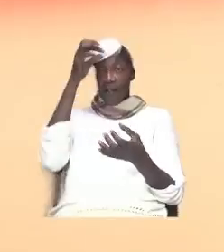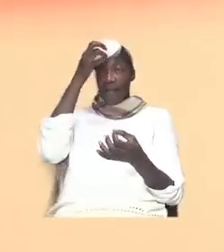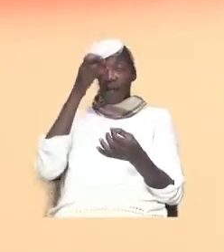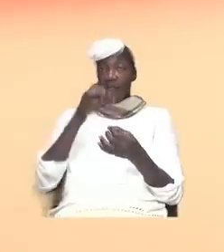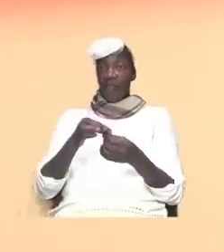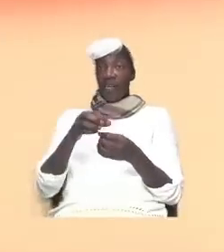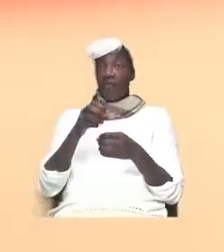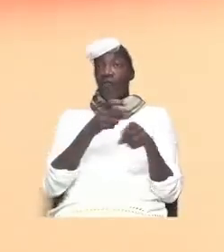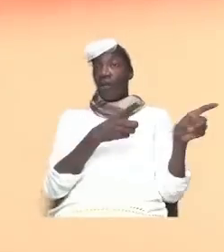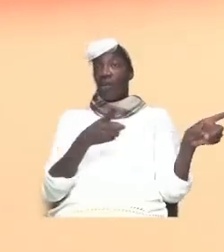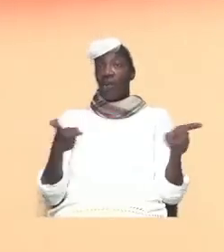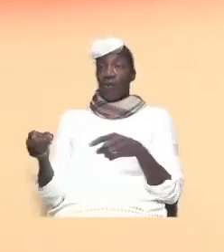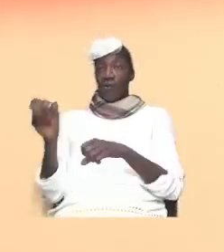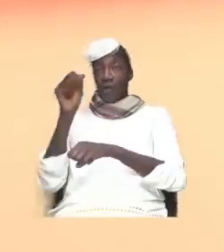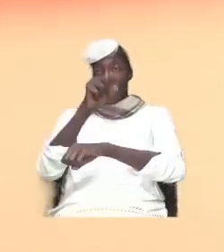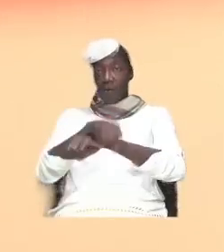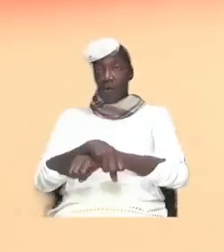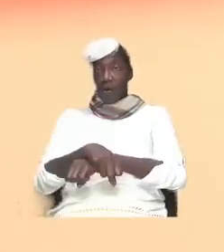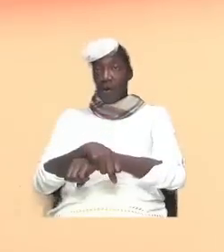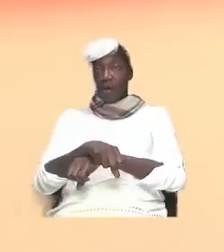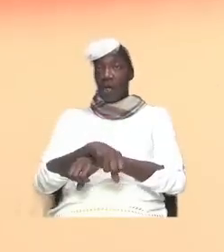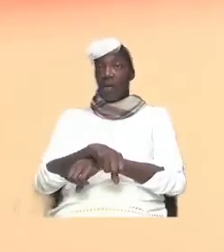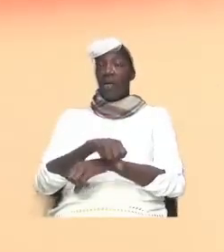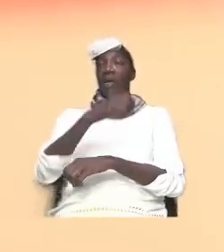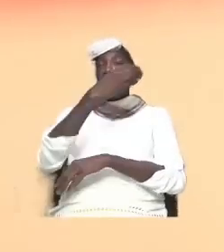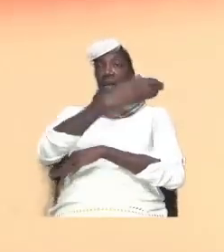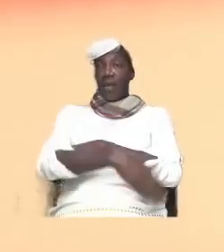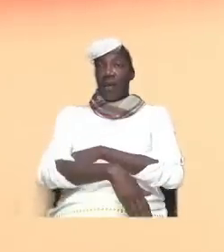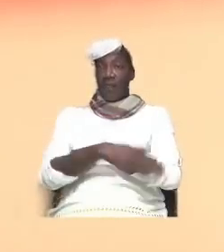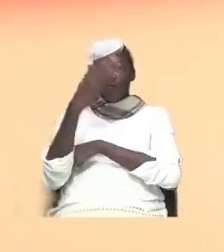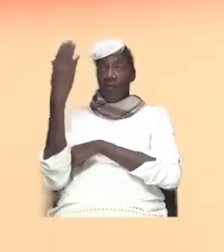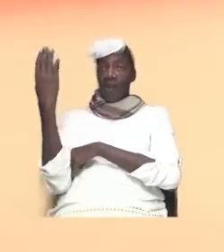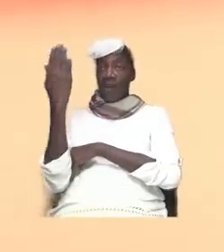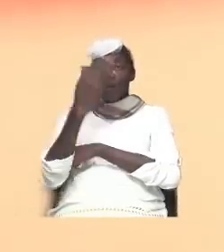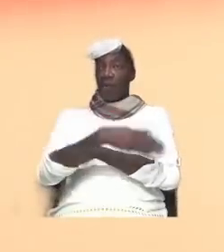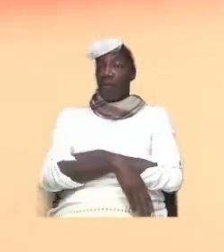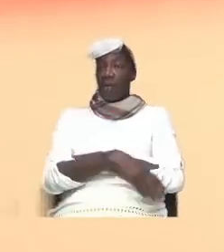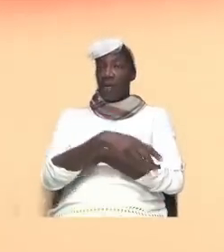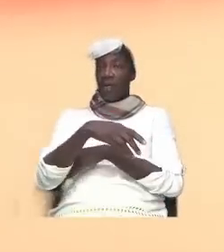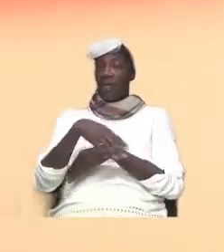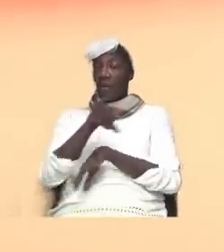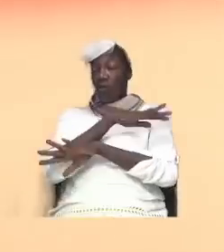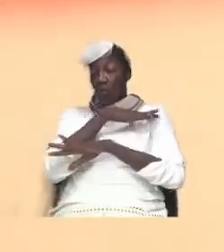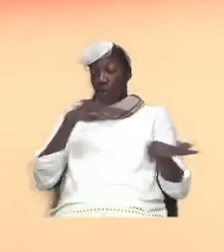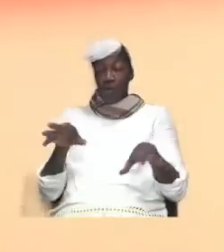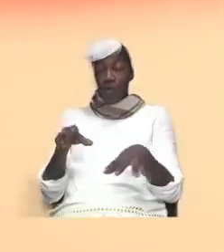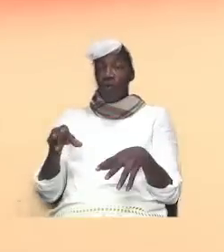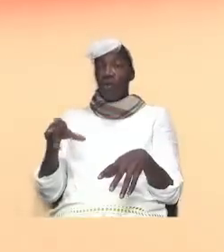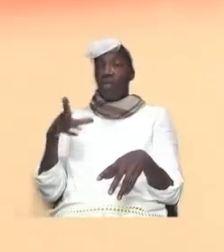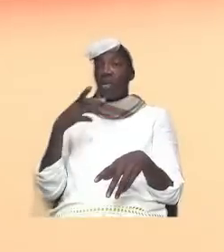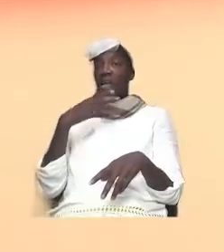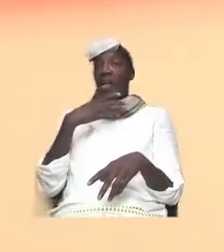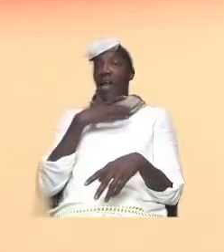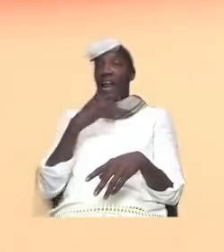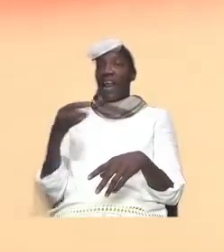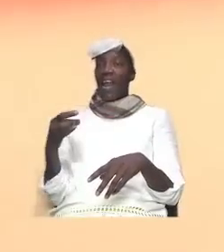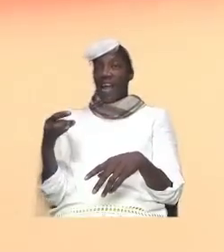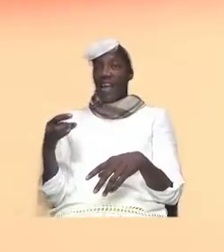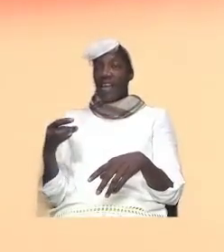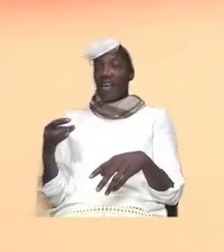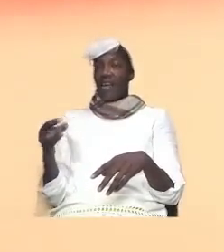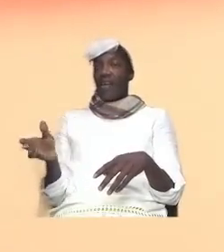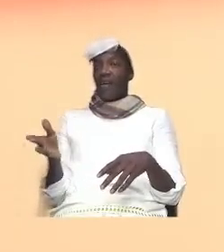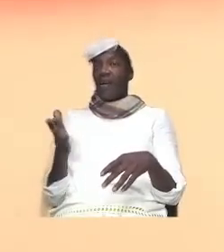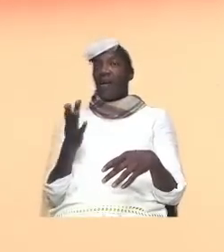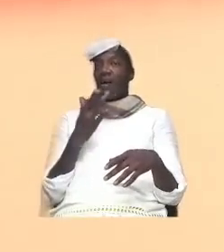our jobs, even in an environment that we do not like and that we do not